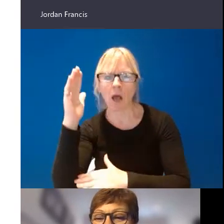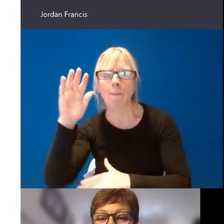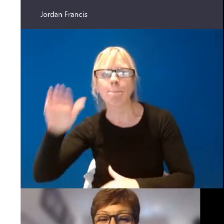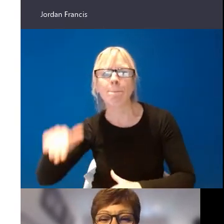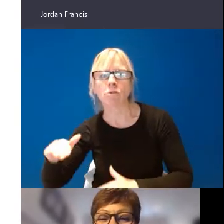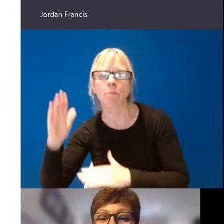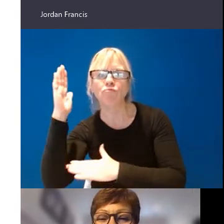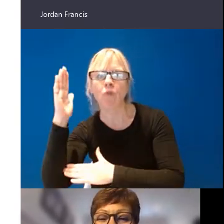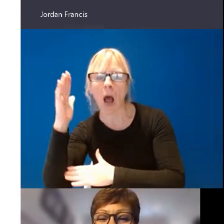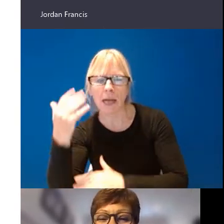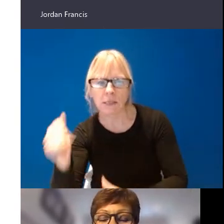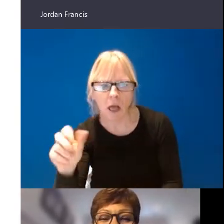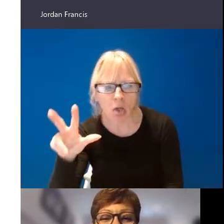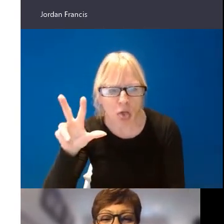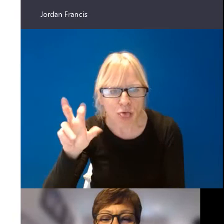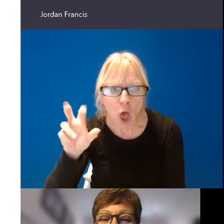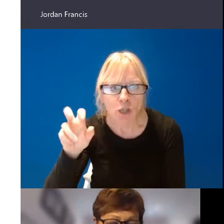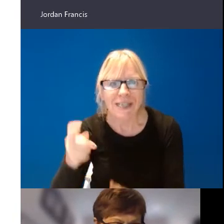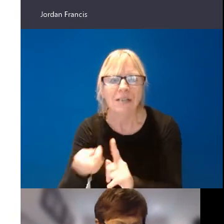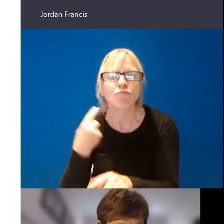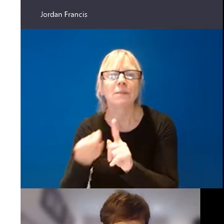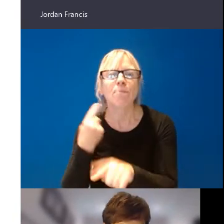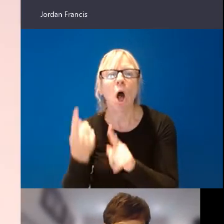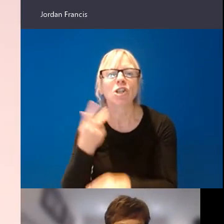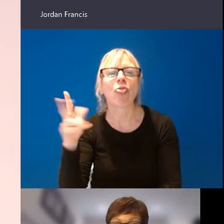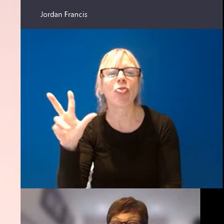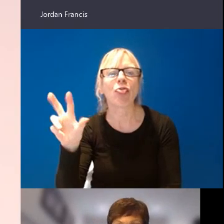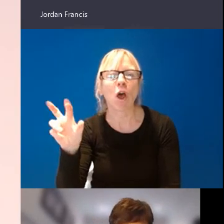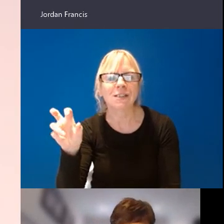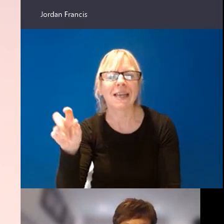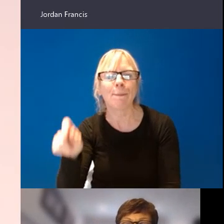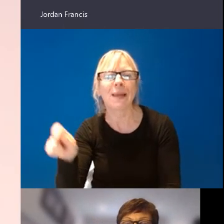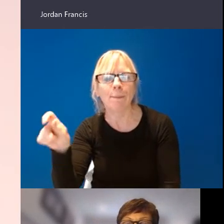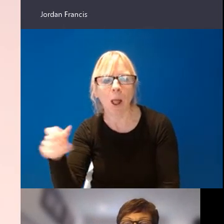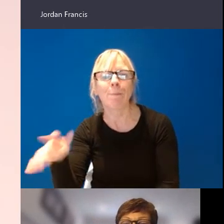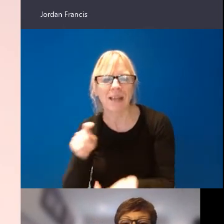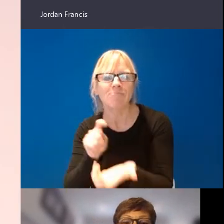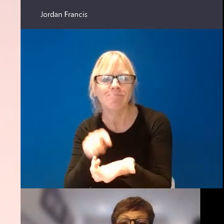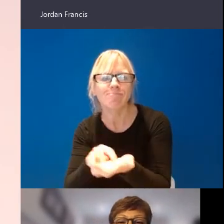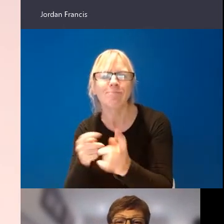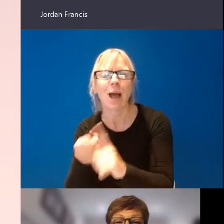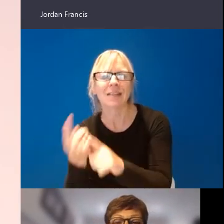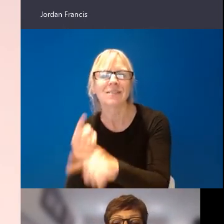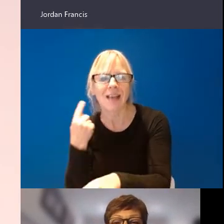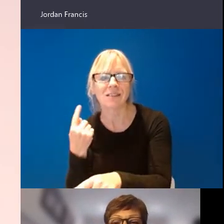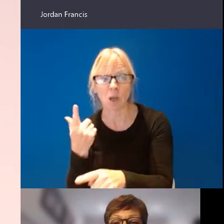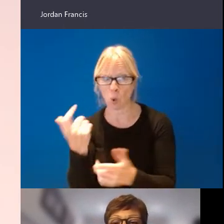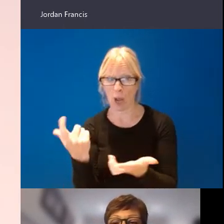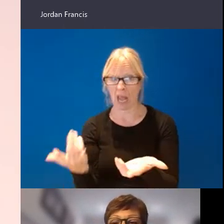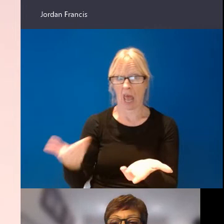13 responses, which isn't bad. Feel free. And if you want to put a comment in, you can also send a comment.